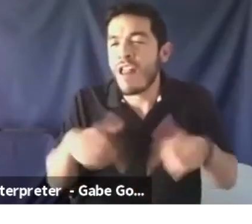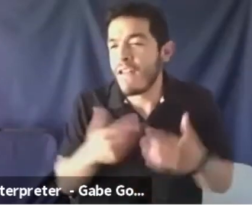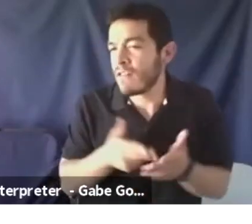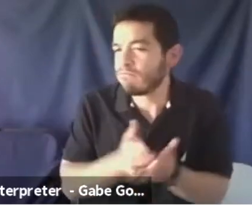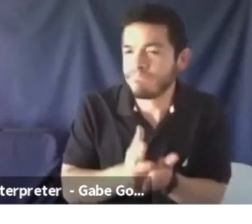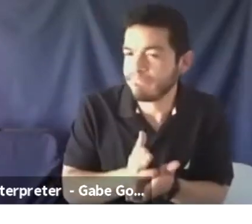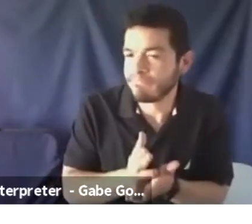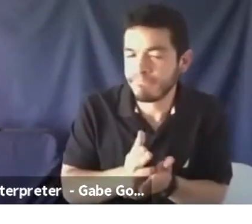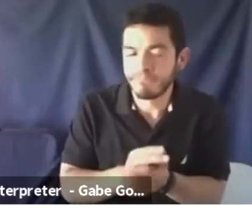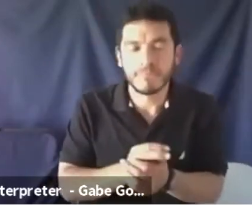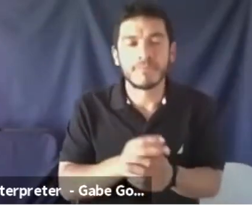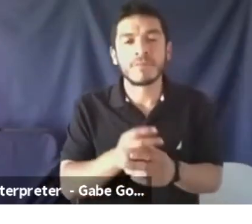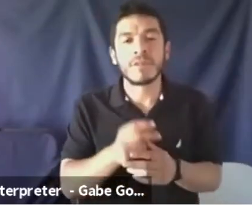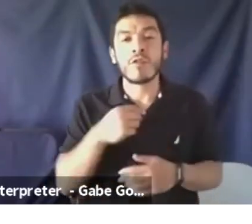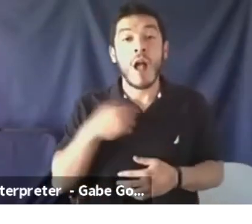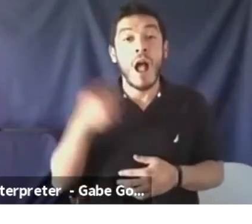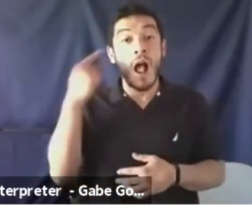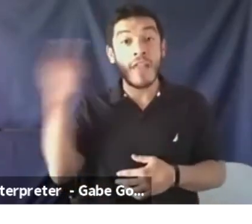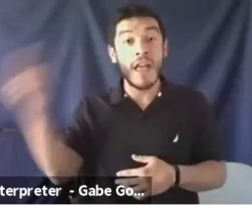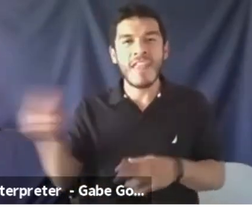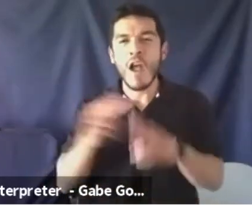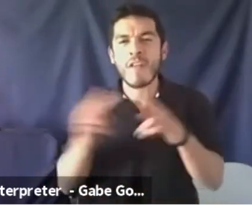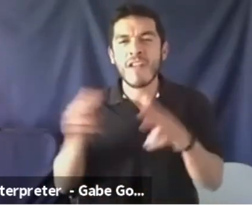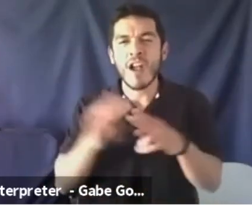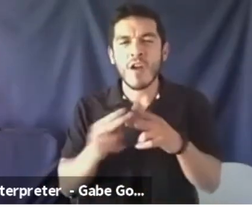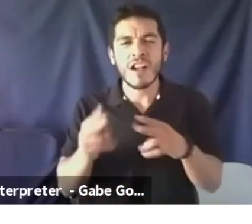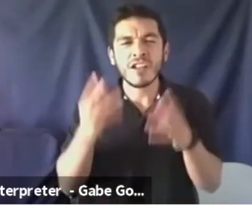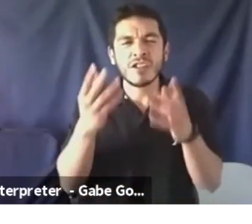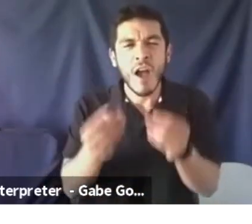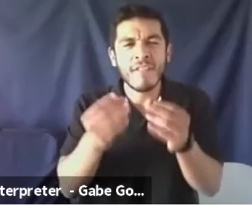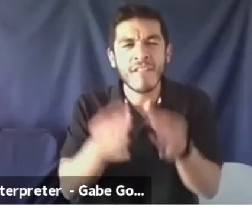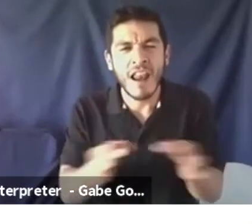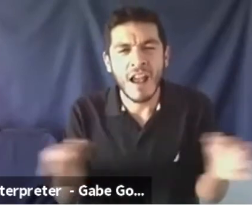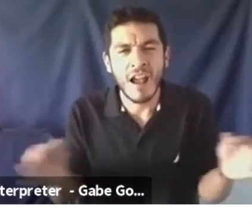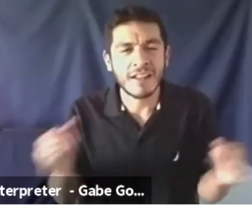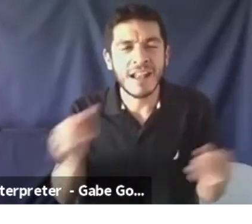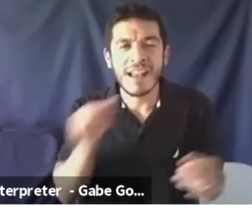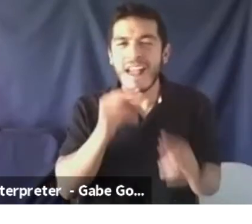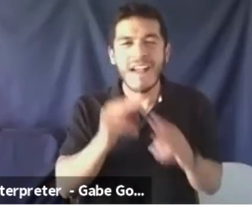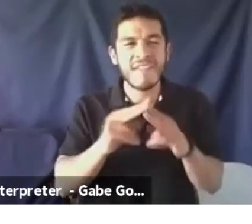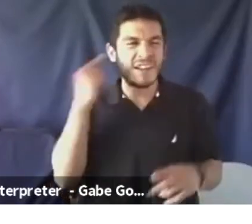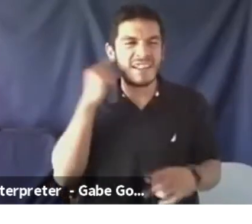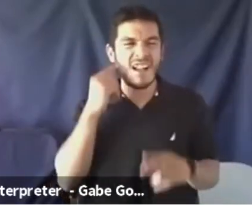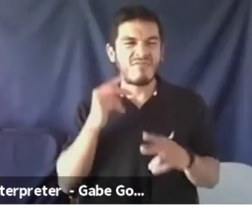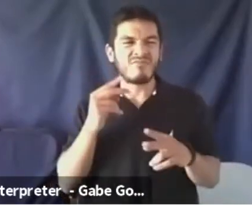like really gentle lines. They didn't feel like so invasive or